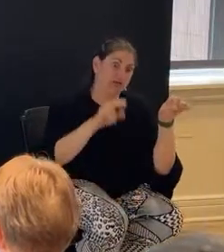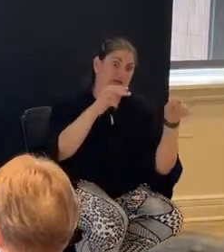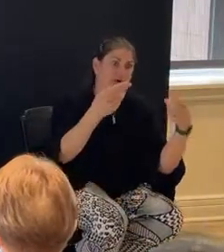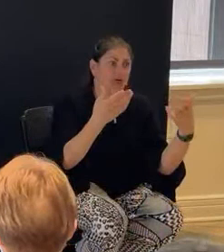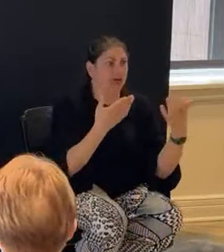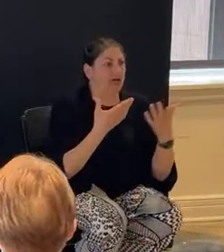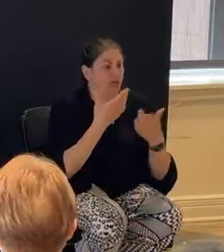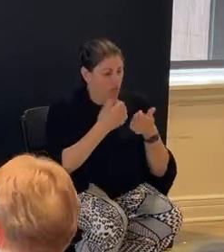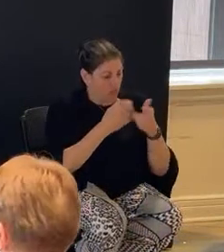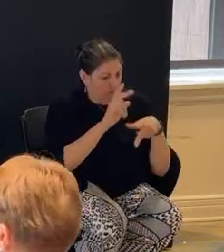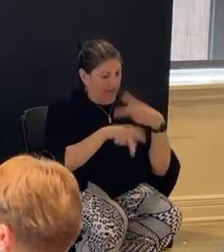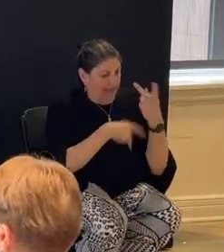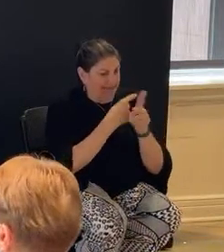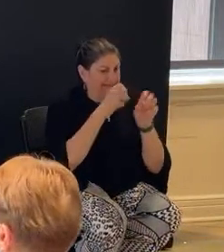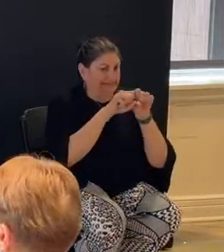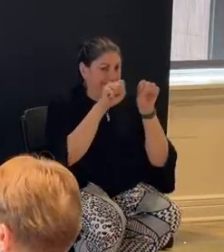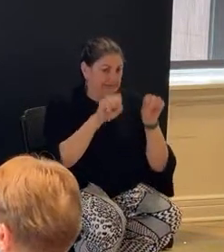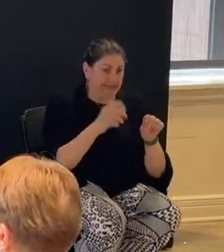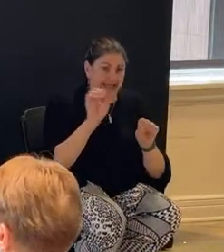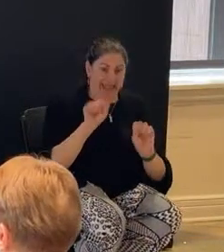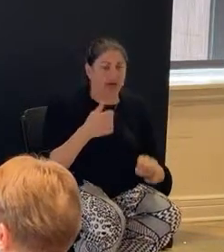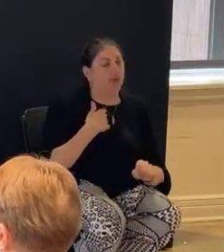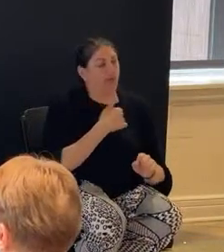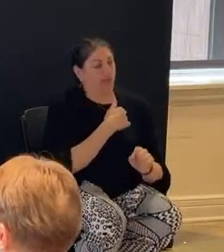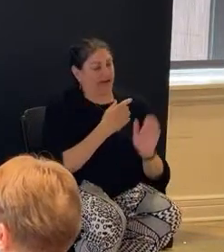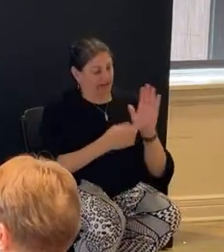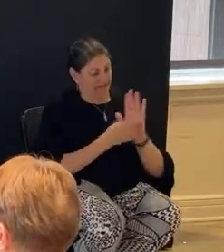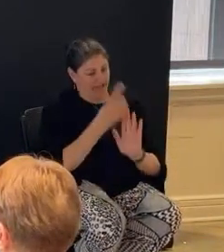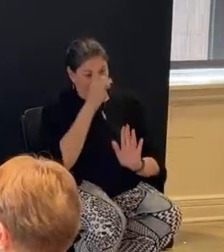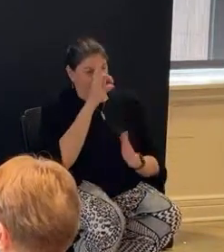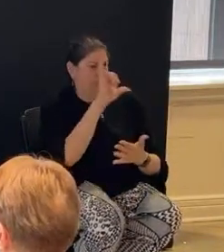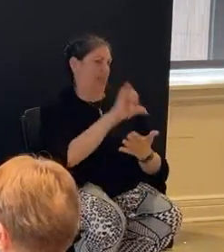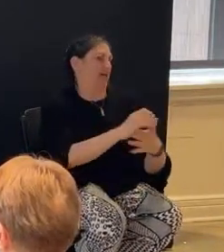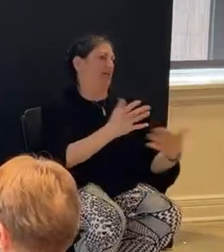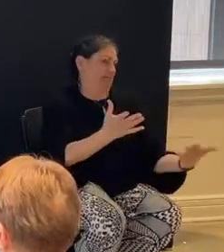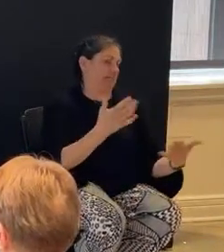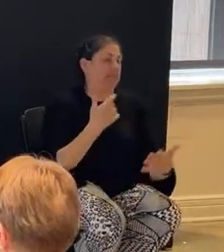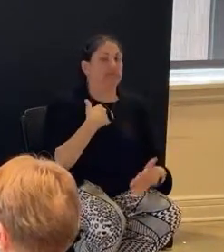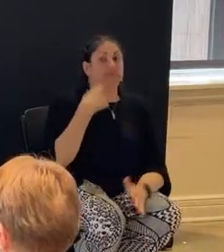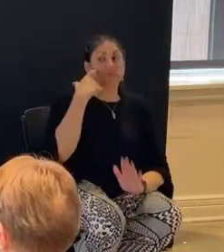sort of systems can be developed there? So I've seen a lot more of that recently.